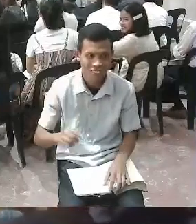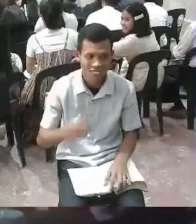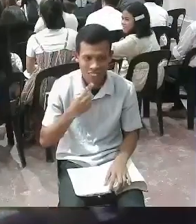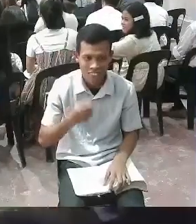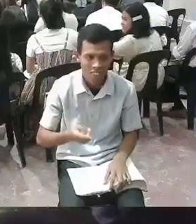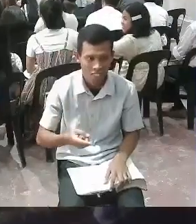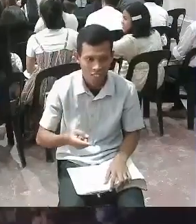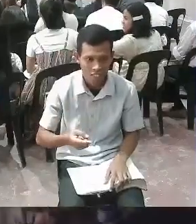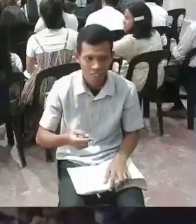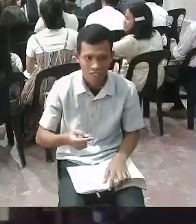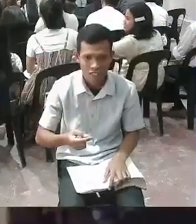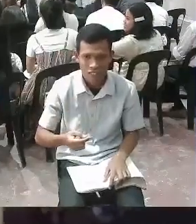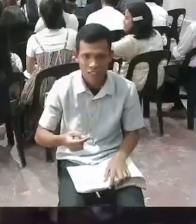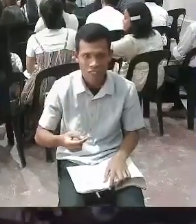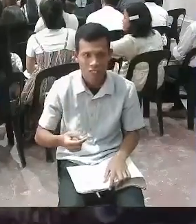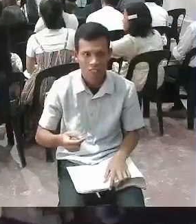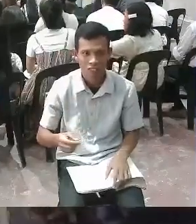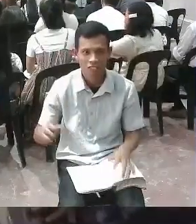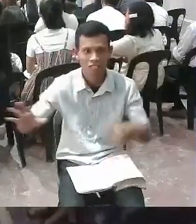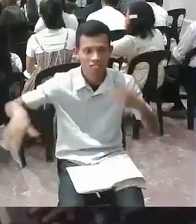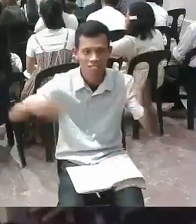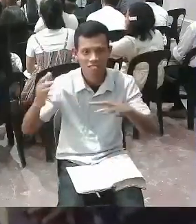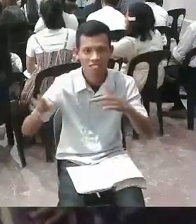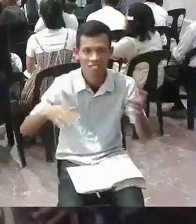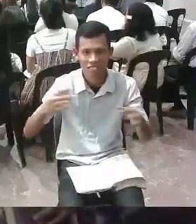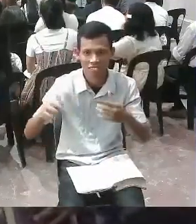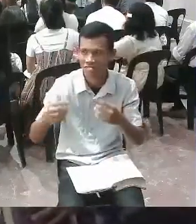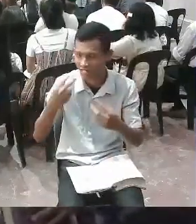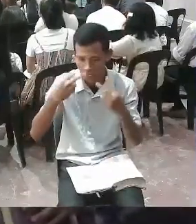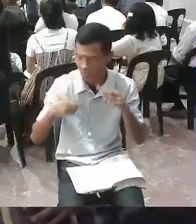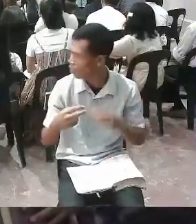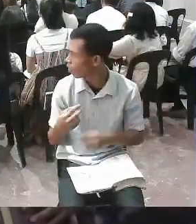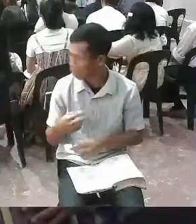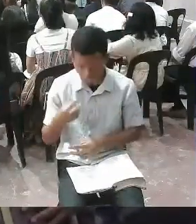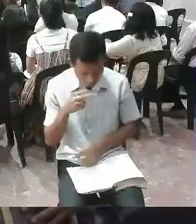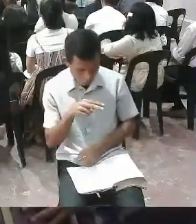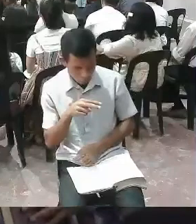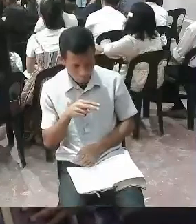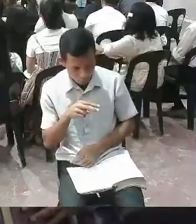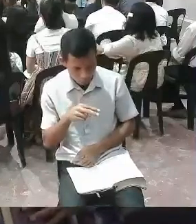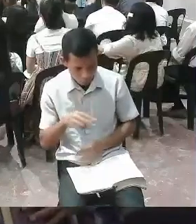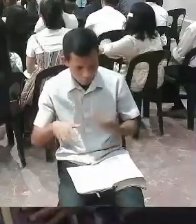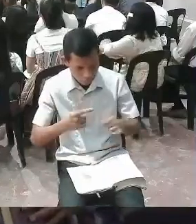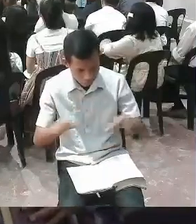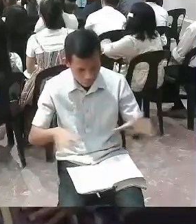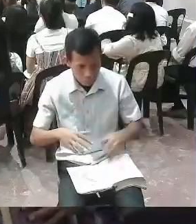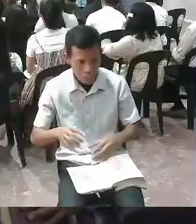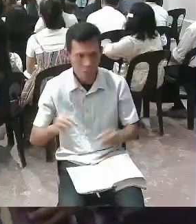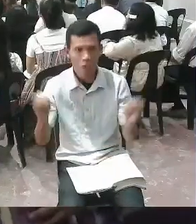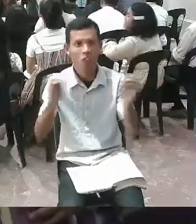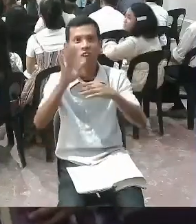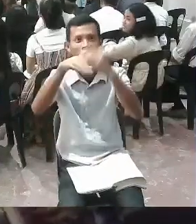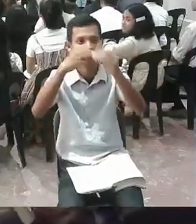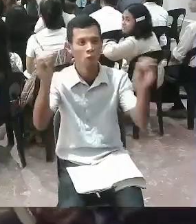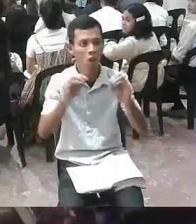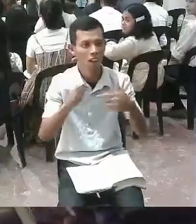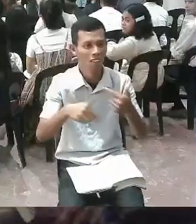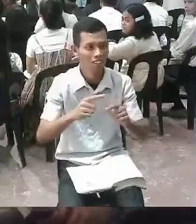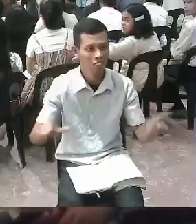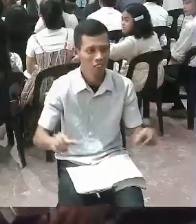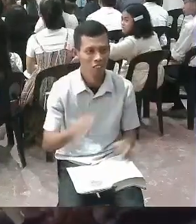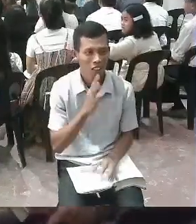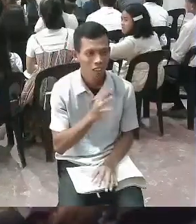I saw the singers do the sign language. Sorry, there won't be no sign language in heaven. Amen? No sign